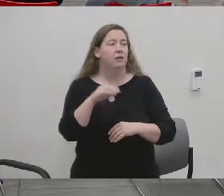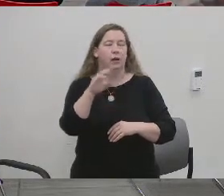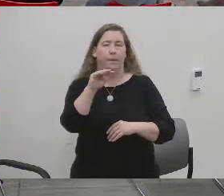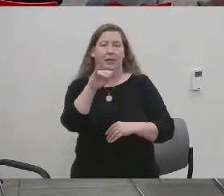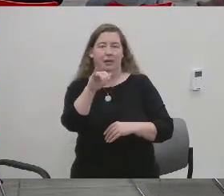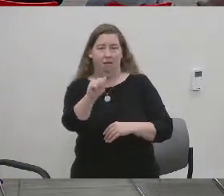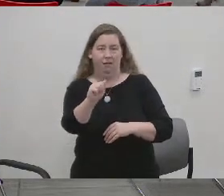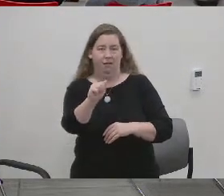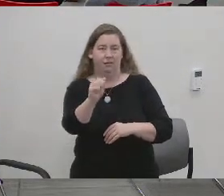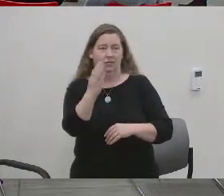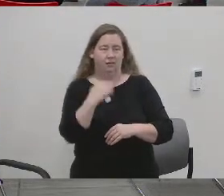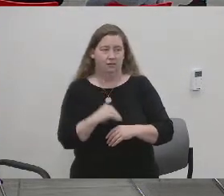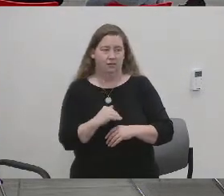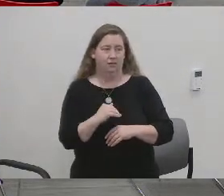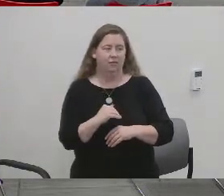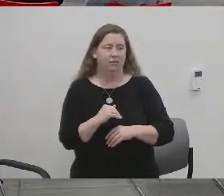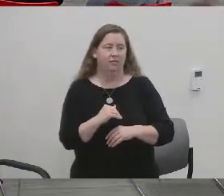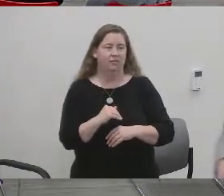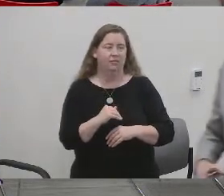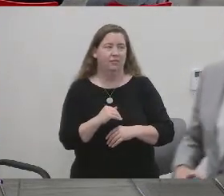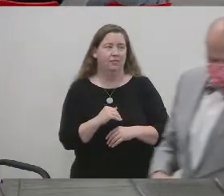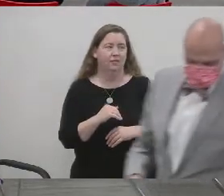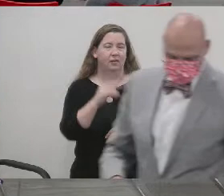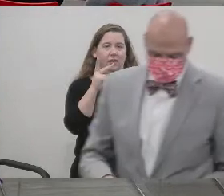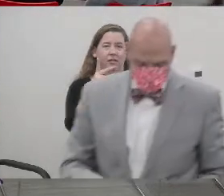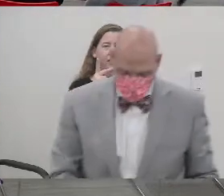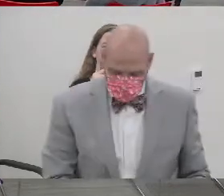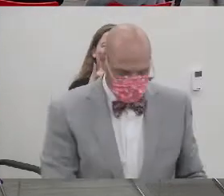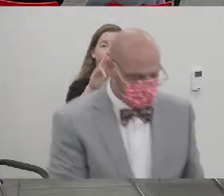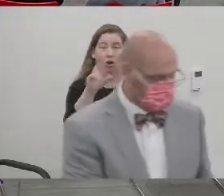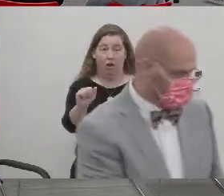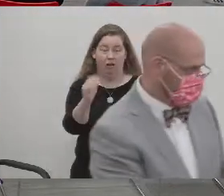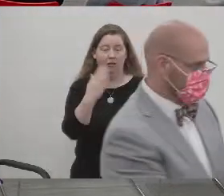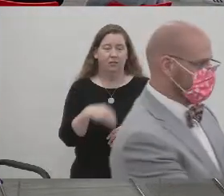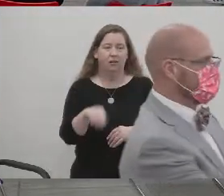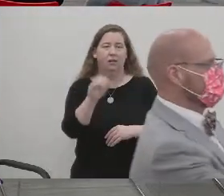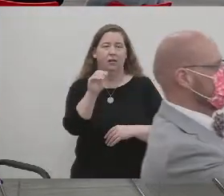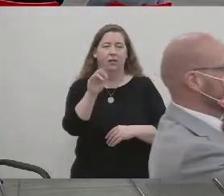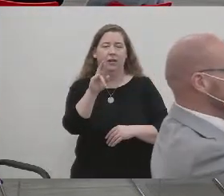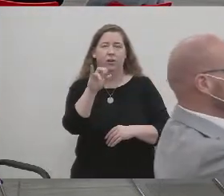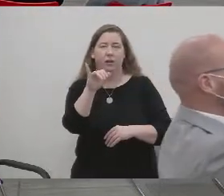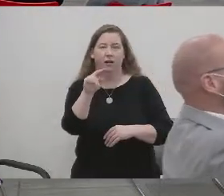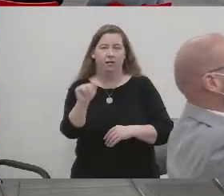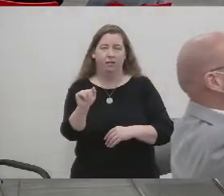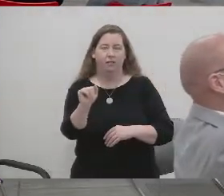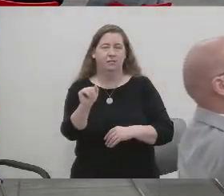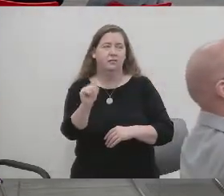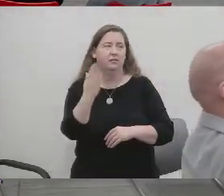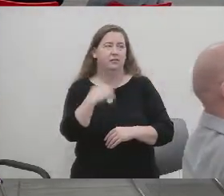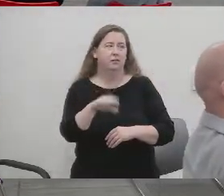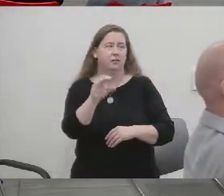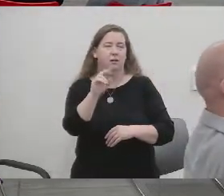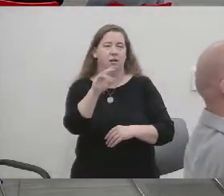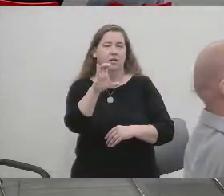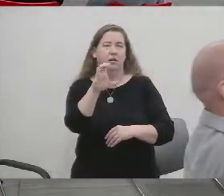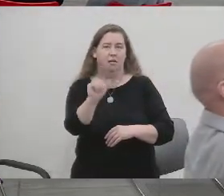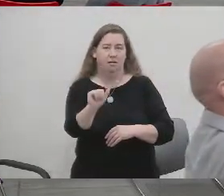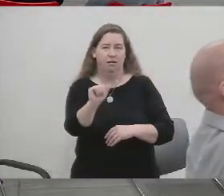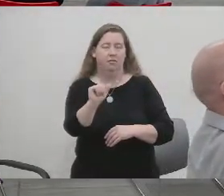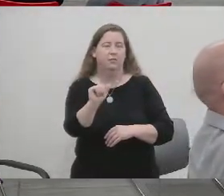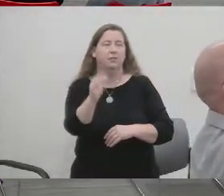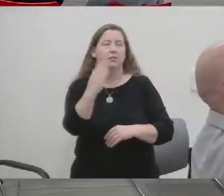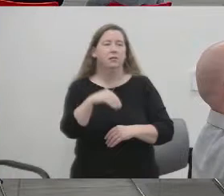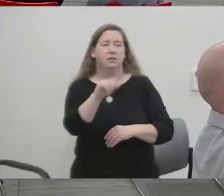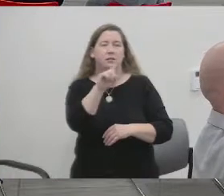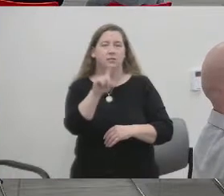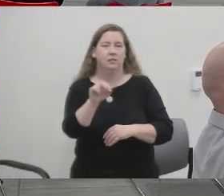Mia Gofrere, Kira Patella, Ariana Carranza, Annika Hansen,